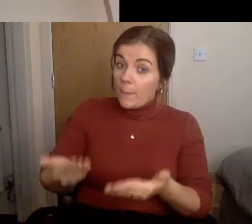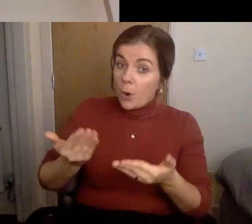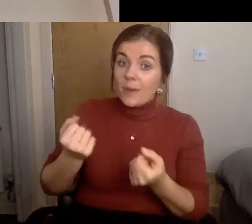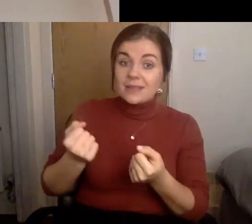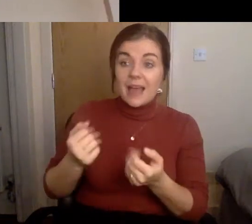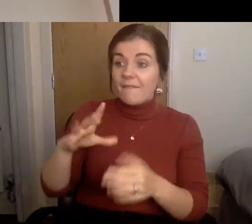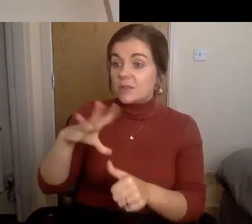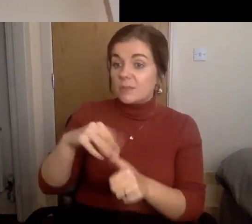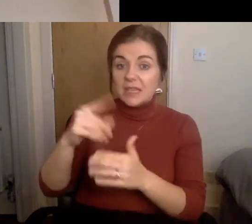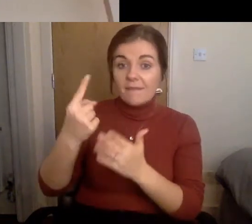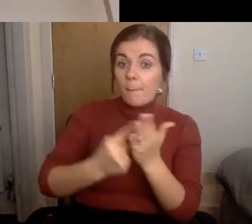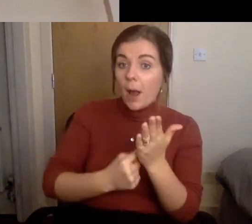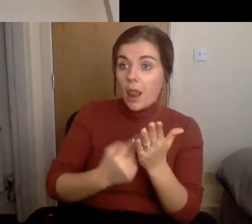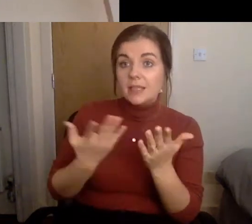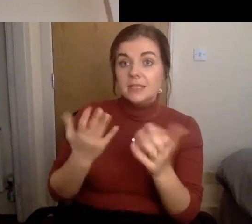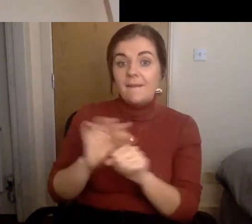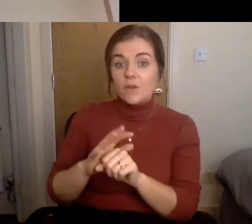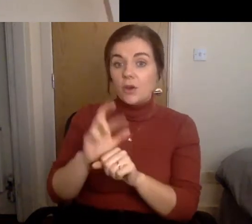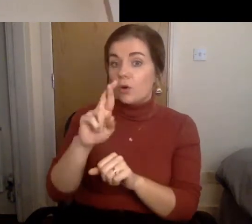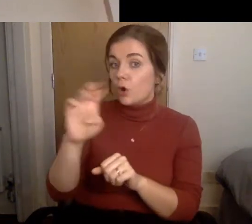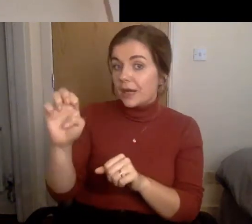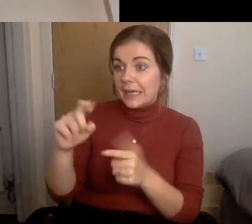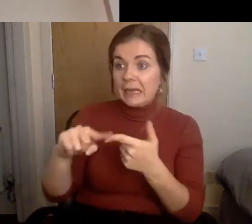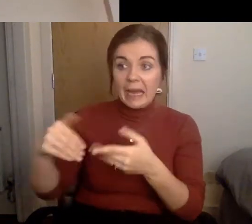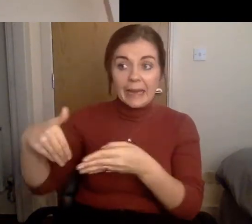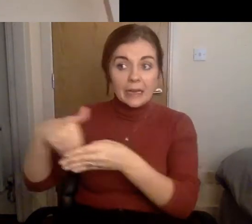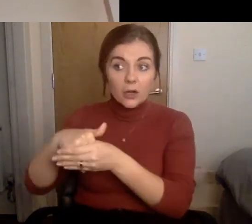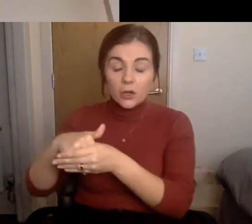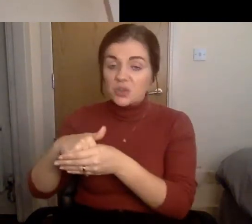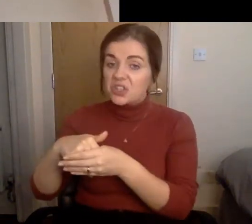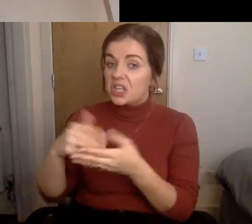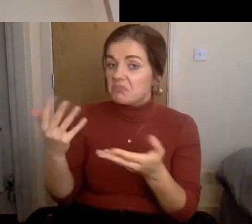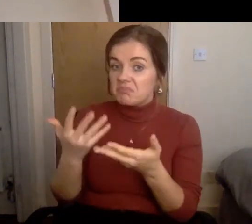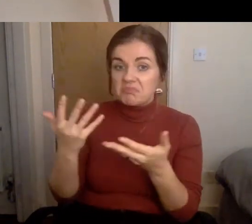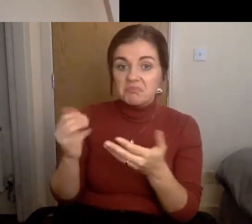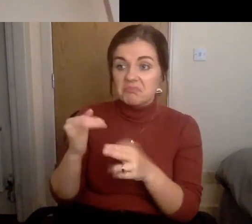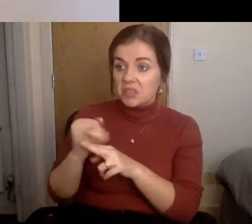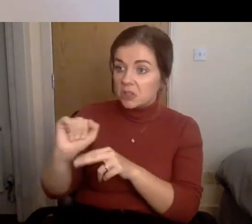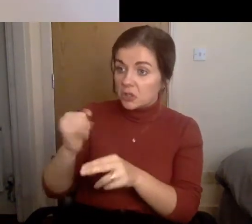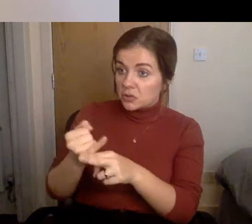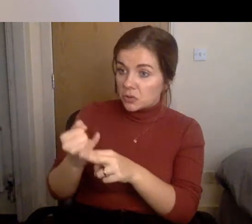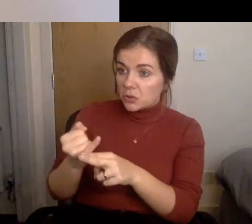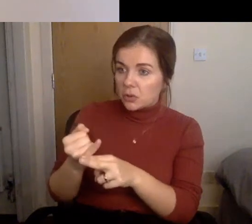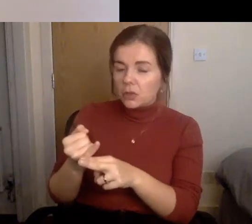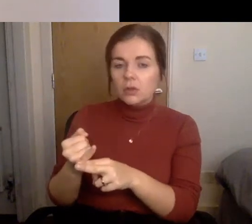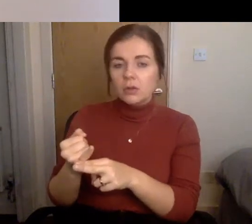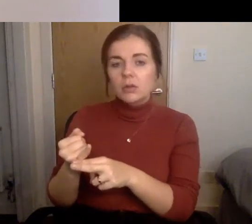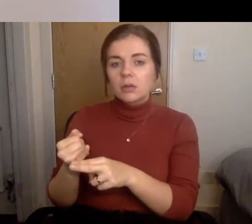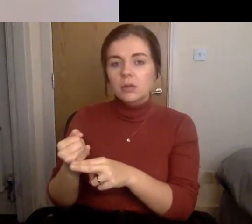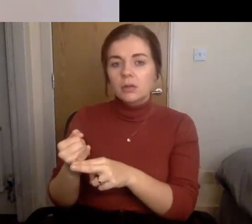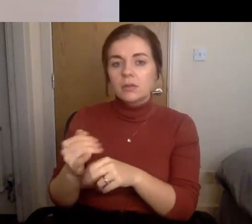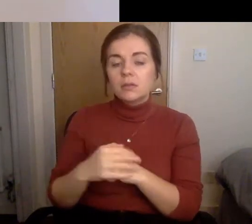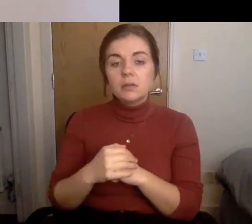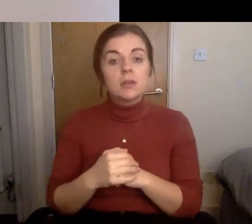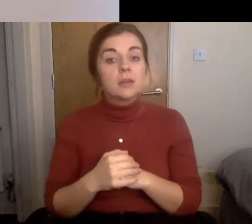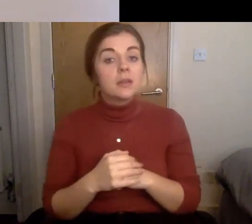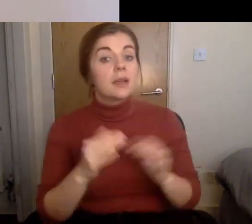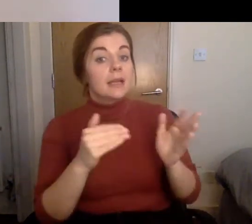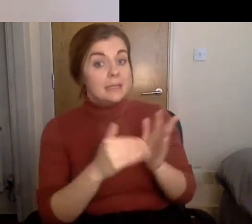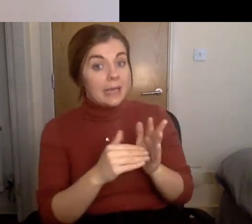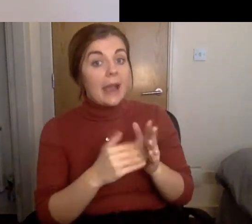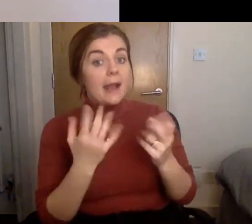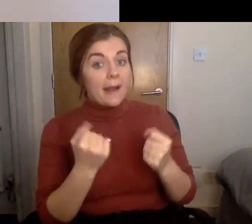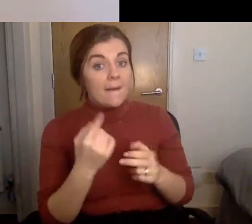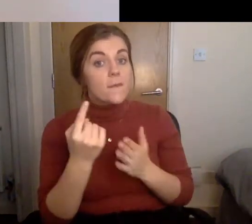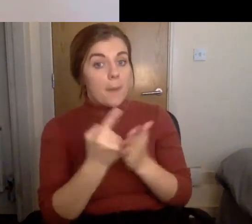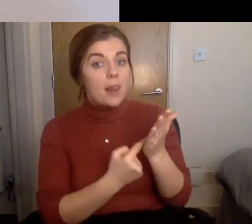around RE and inclusion, or in your school? Because I know, like, the local. Yeah, there is, but